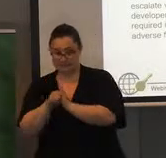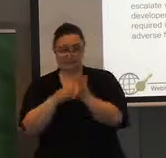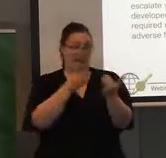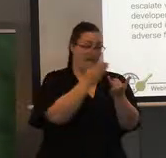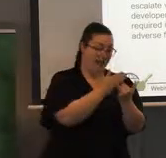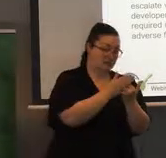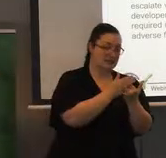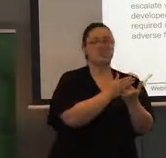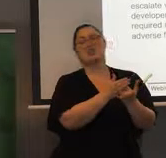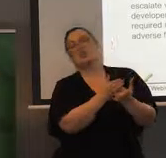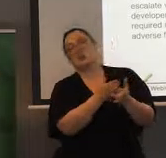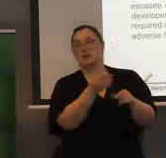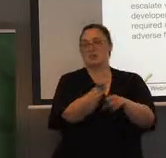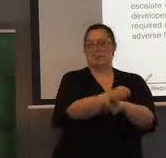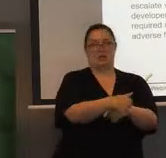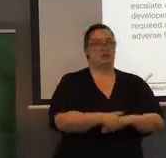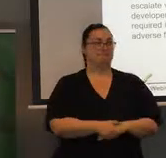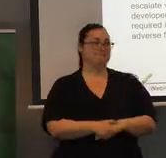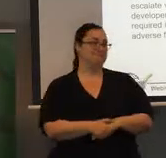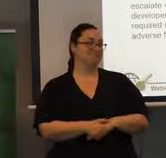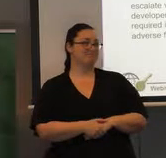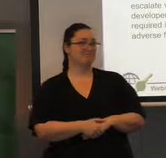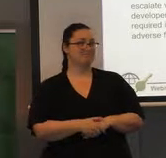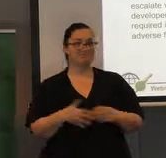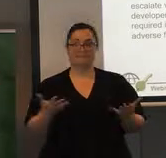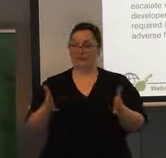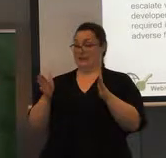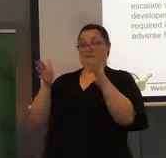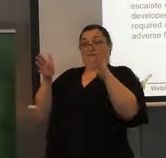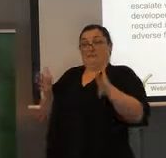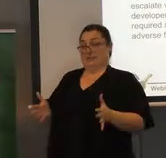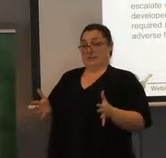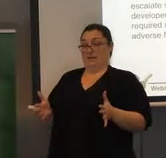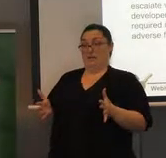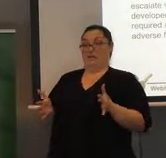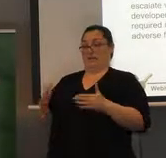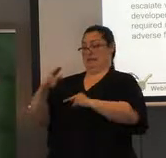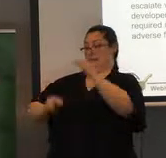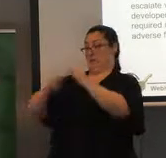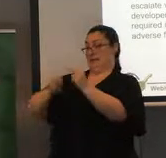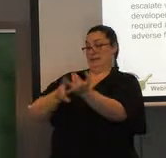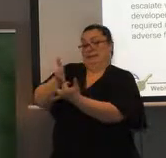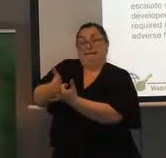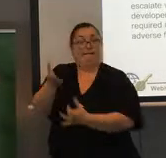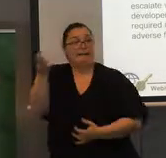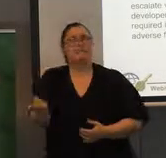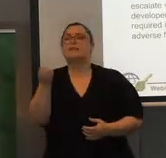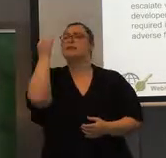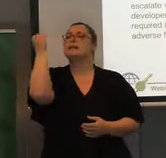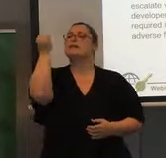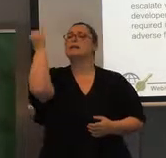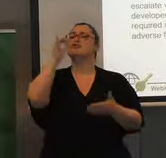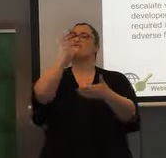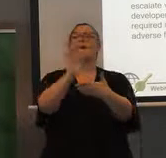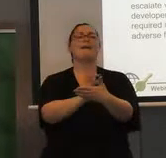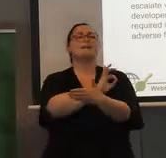on accessibility compliance. They don't hesitate to make sure that their physical premises are accessible. Can you